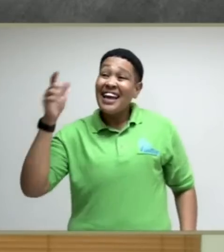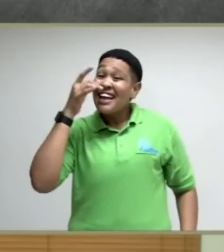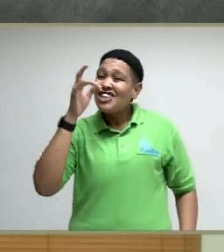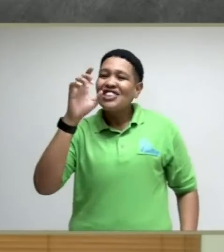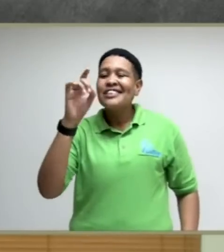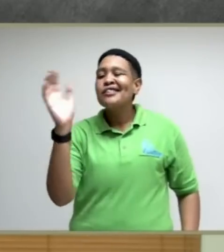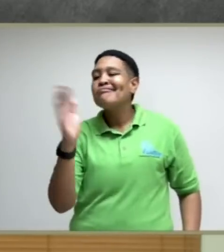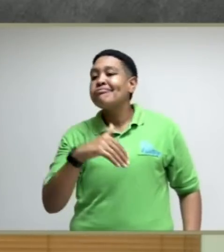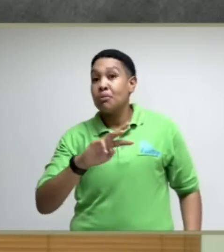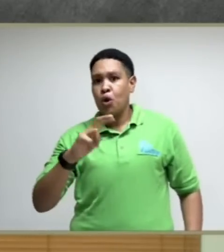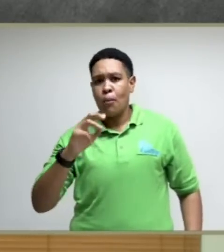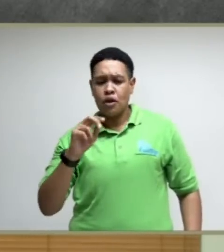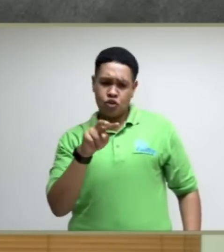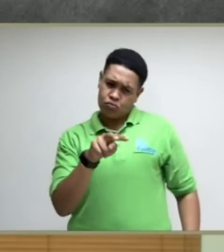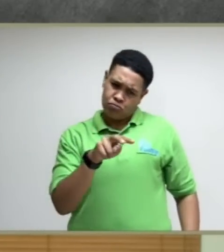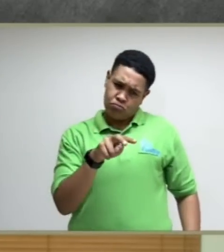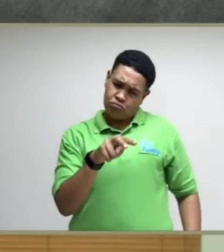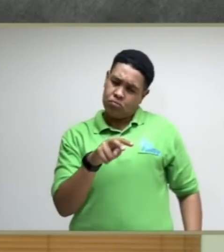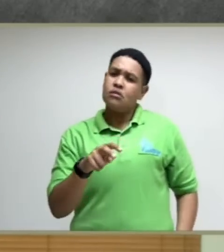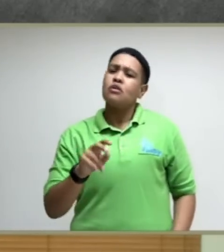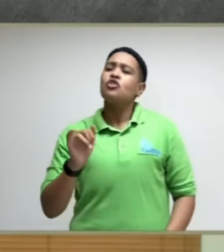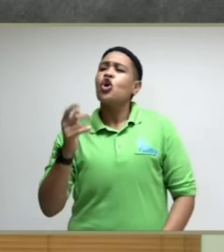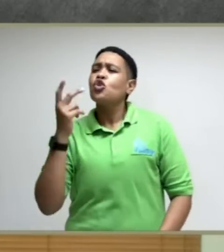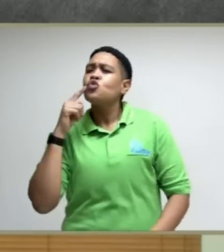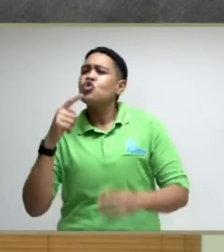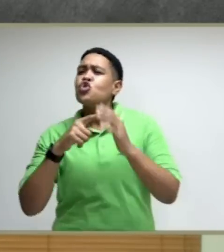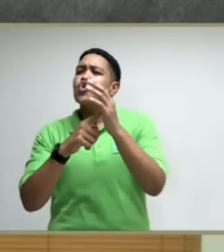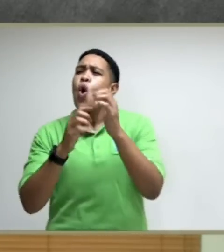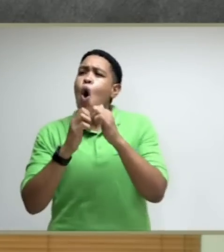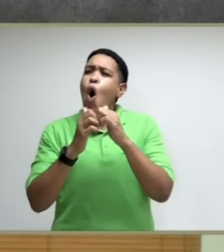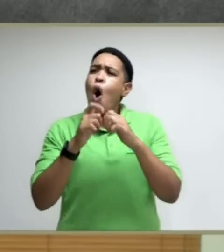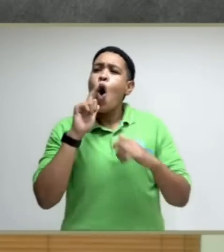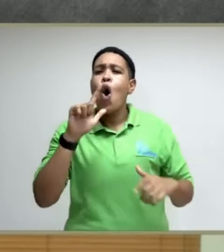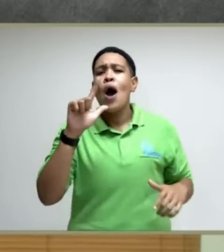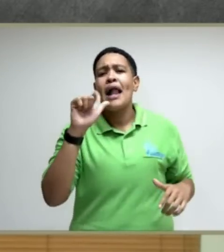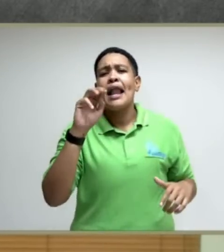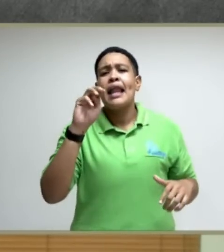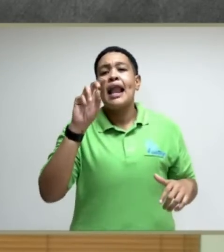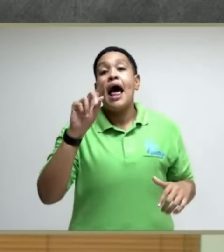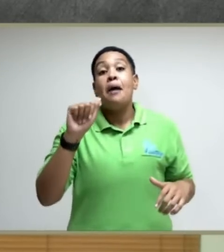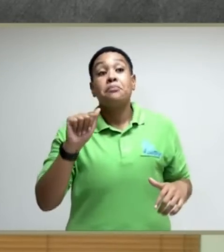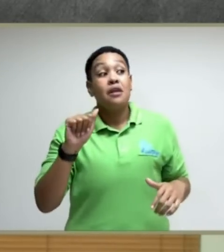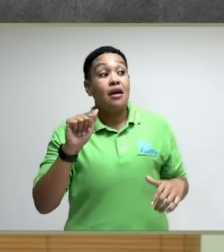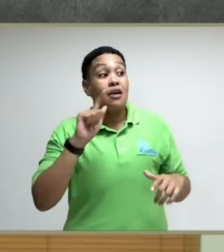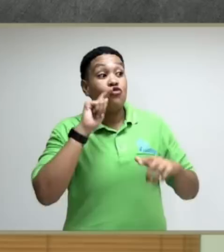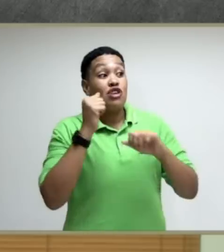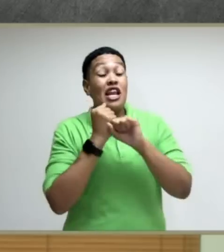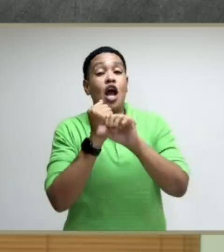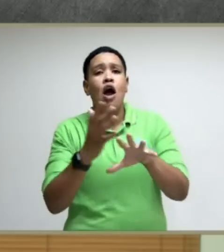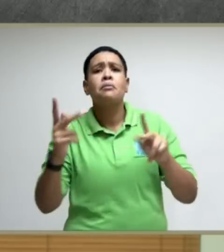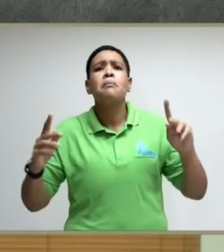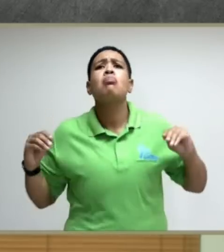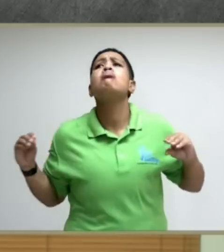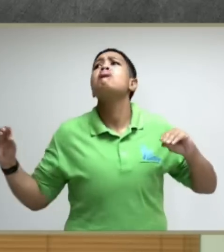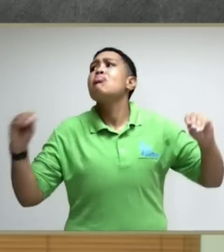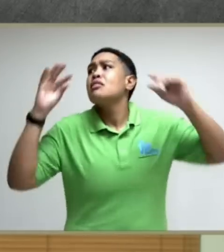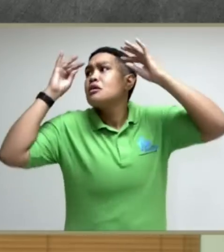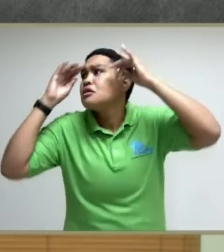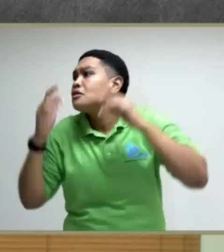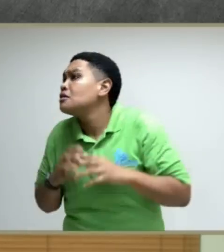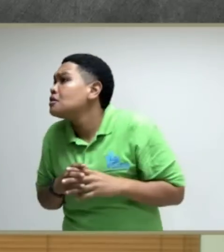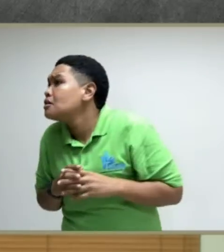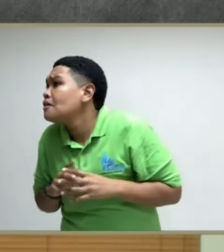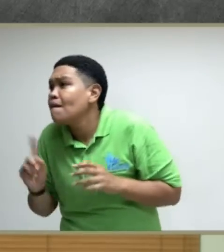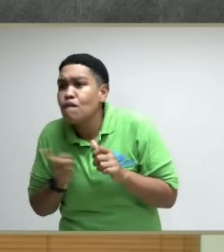next slide. So just to show how the Lambda variant that had caused so much concern when